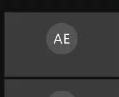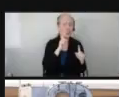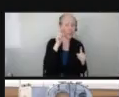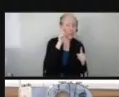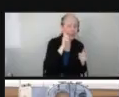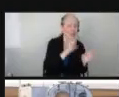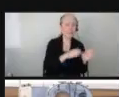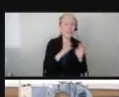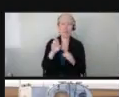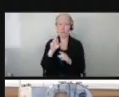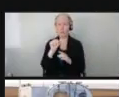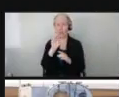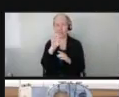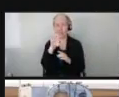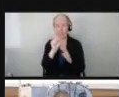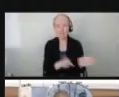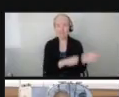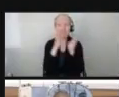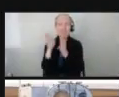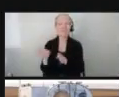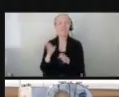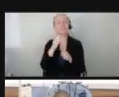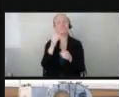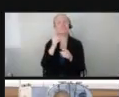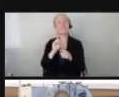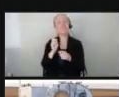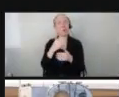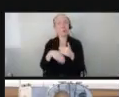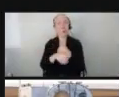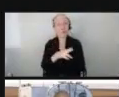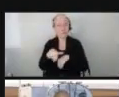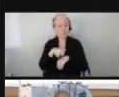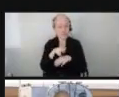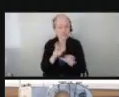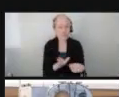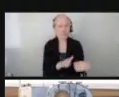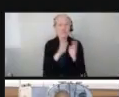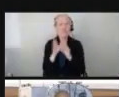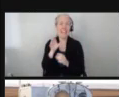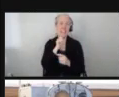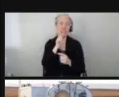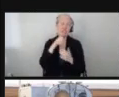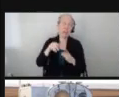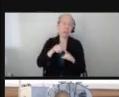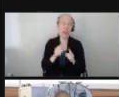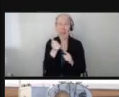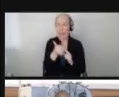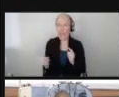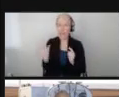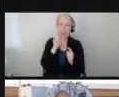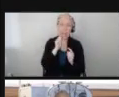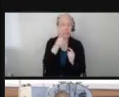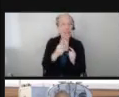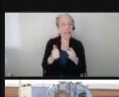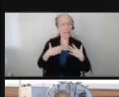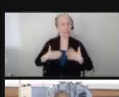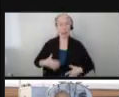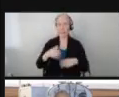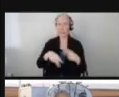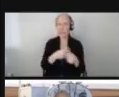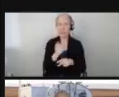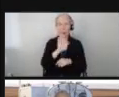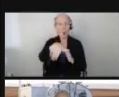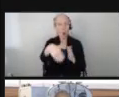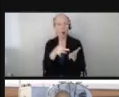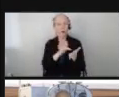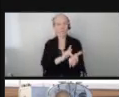races, nationalities. I don't know if anyone spoke about ages yet, but all ages, all body types, all medical conditions. If spaceflight's